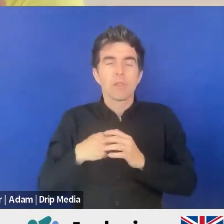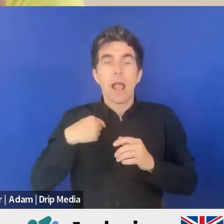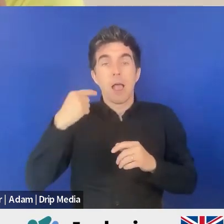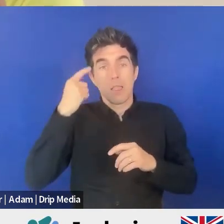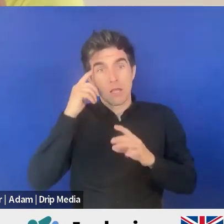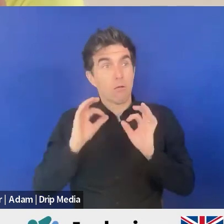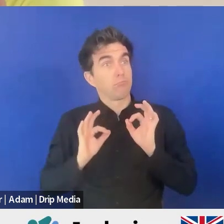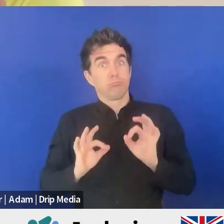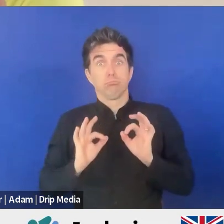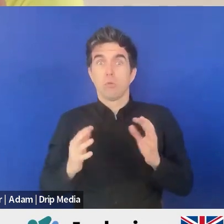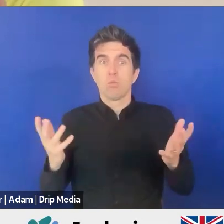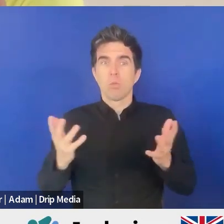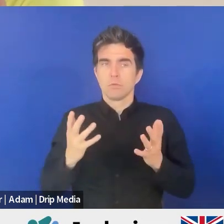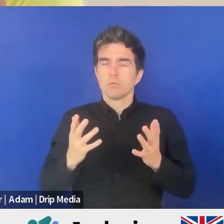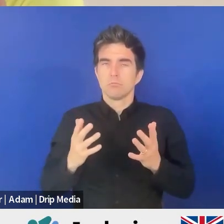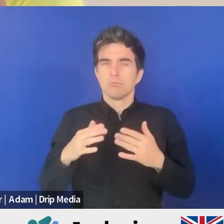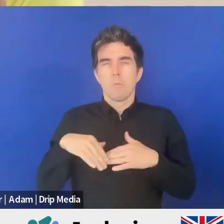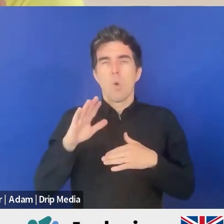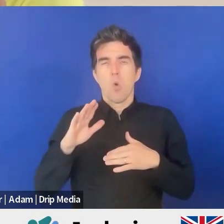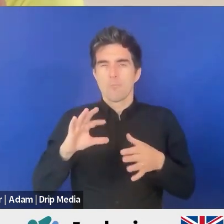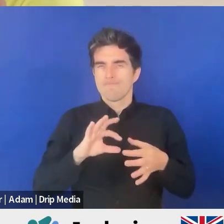health clinics that are giving care to